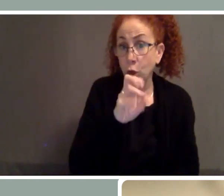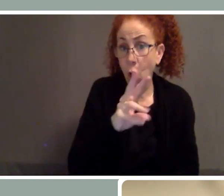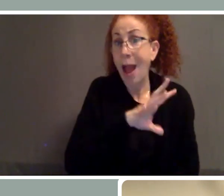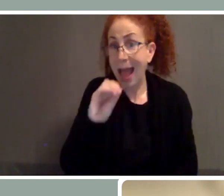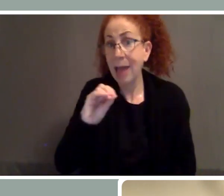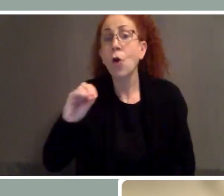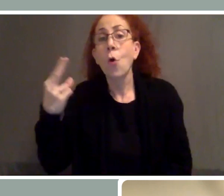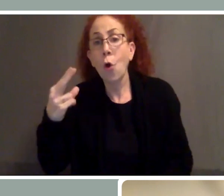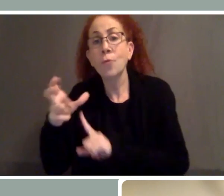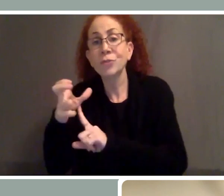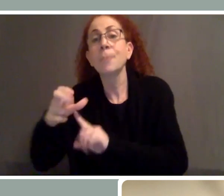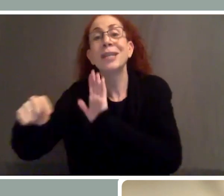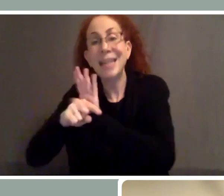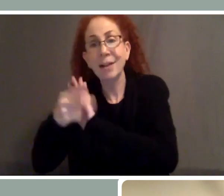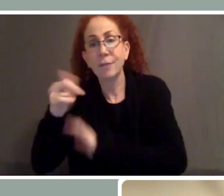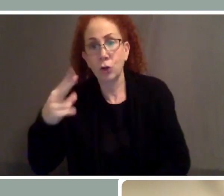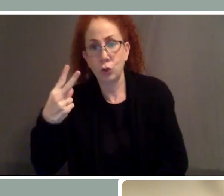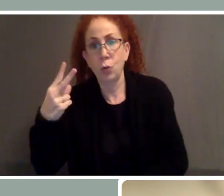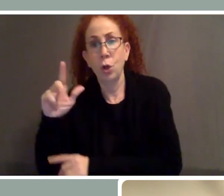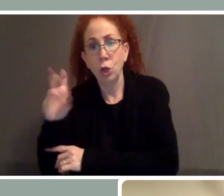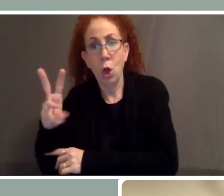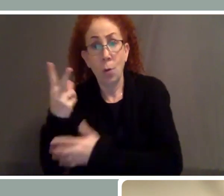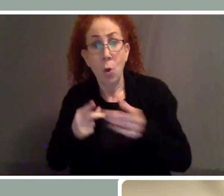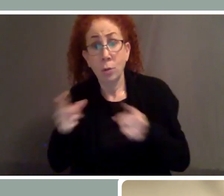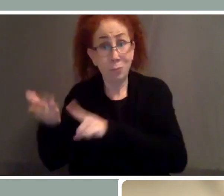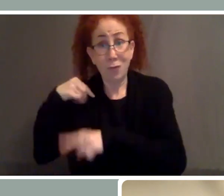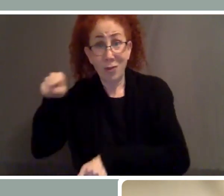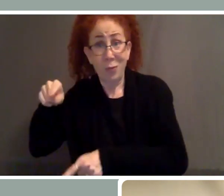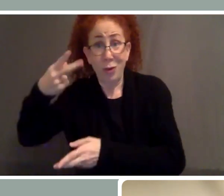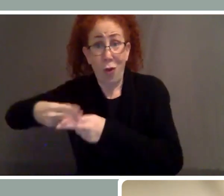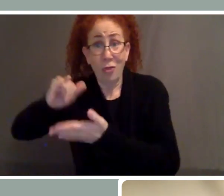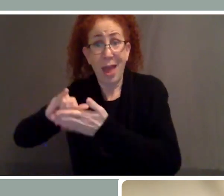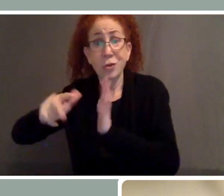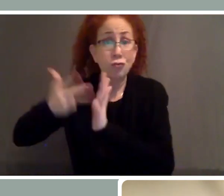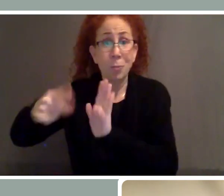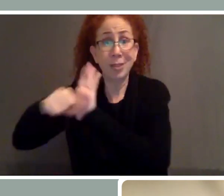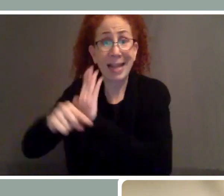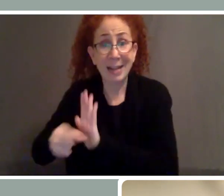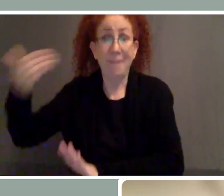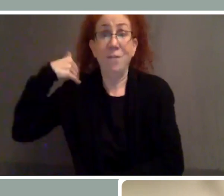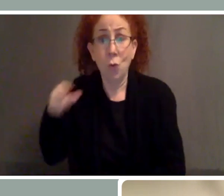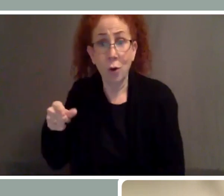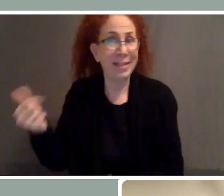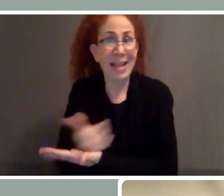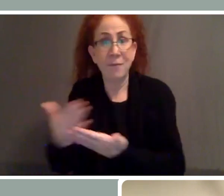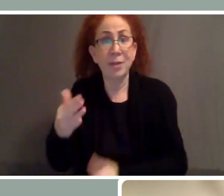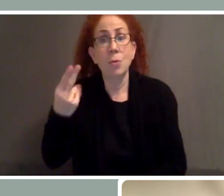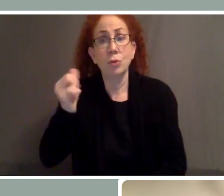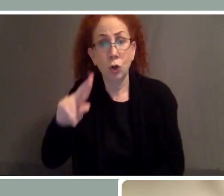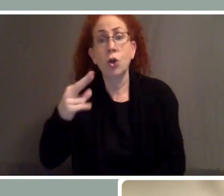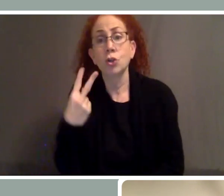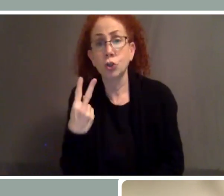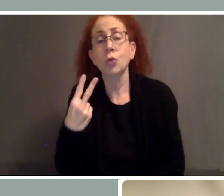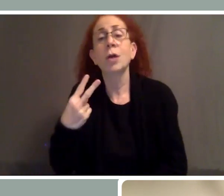hormone receptor negative HER2 low, which previously we just called triple negative. And because everything that was HER2 1+, 2+,